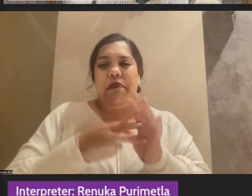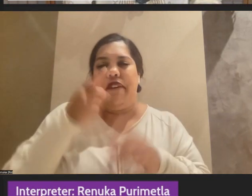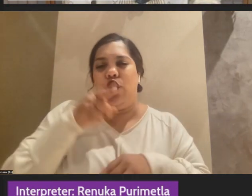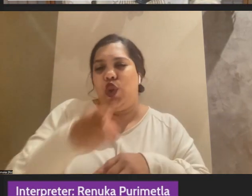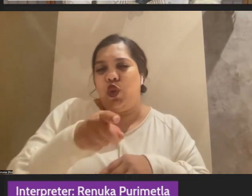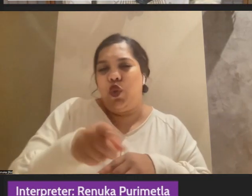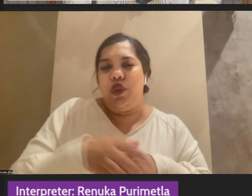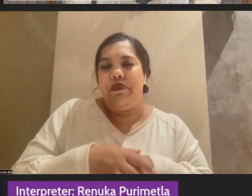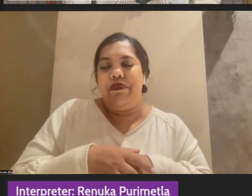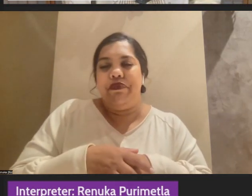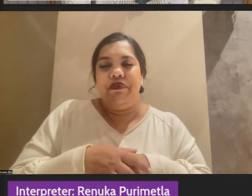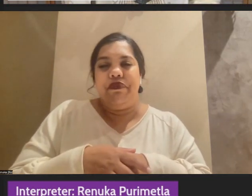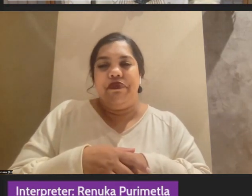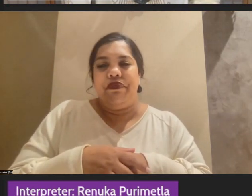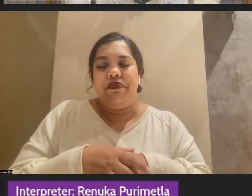Number two,